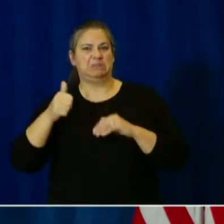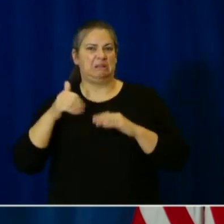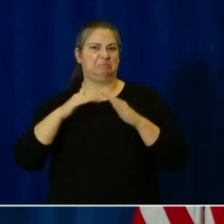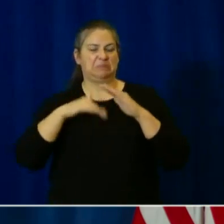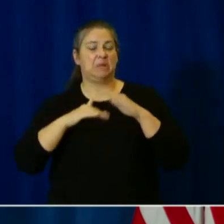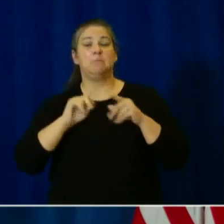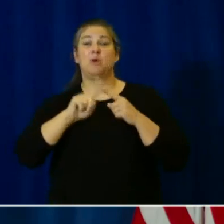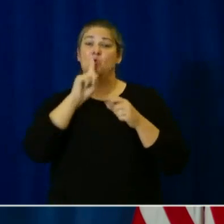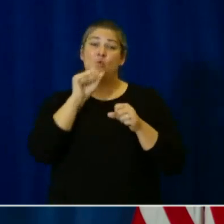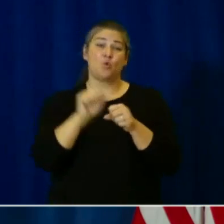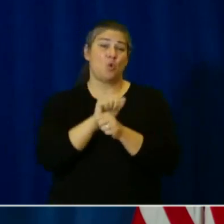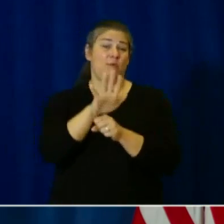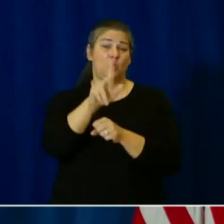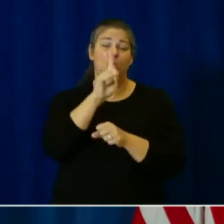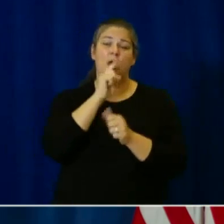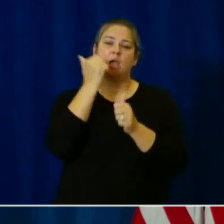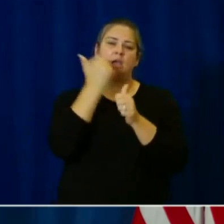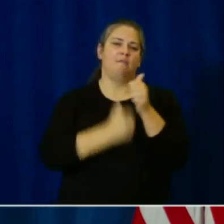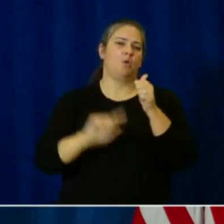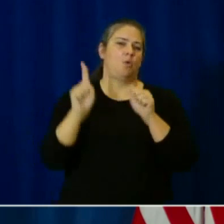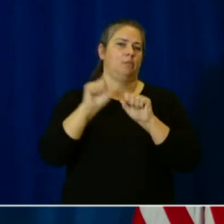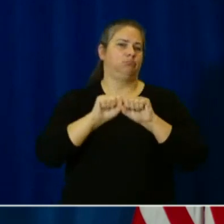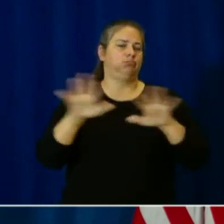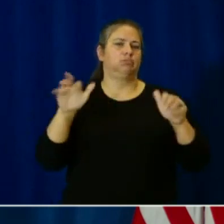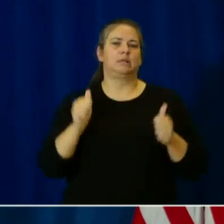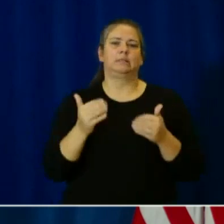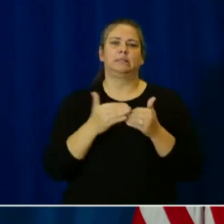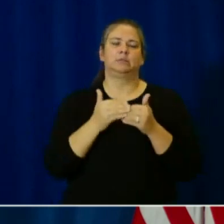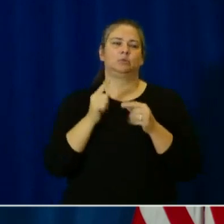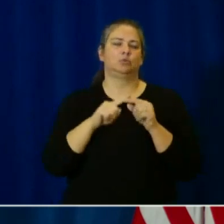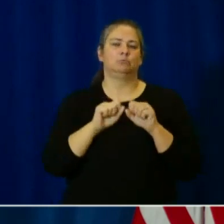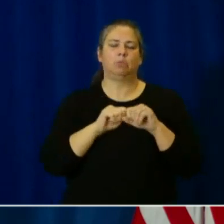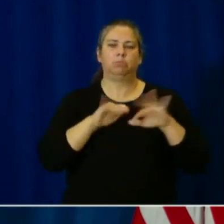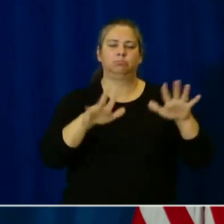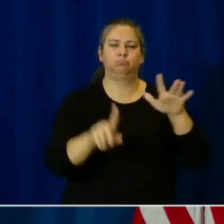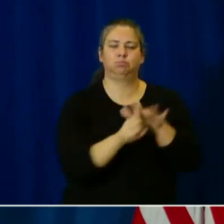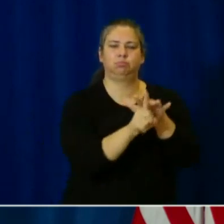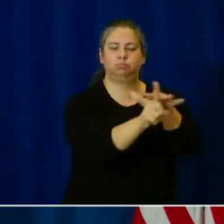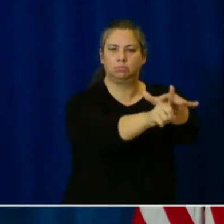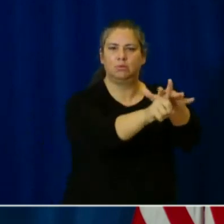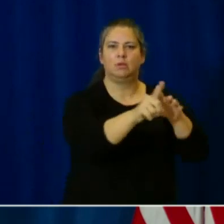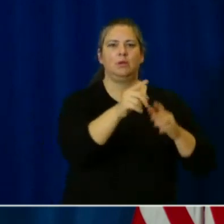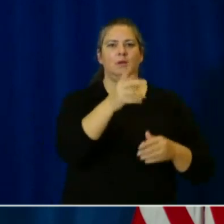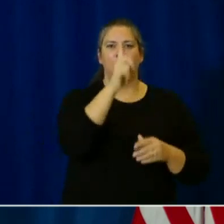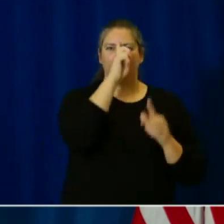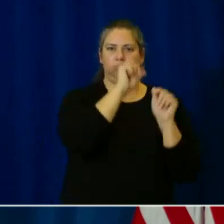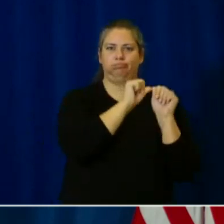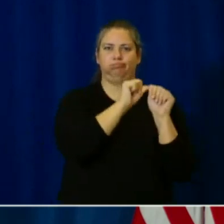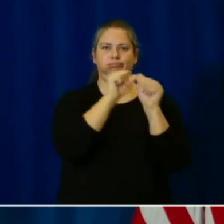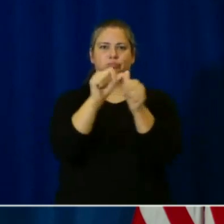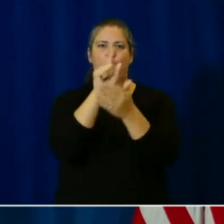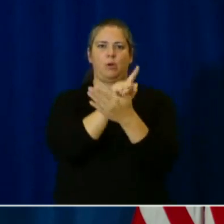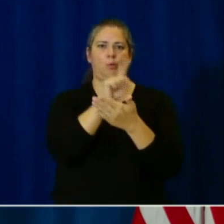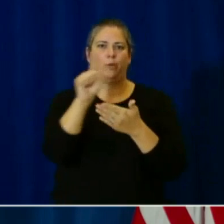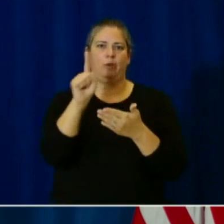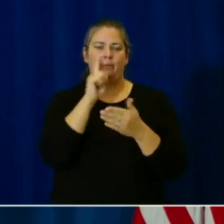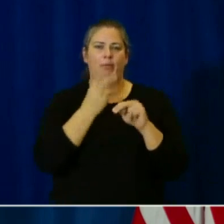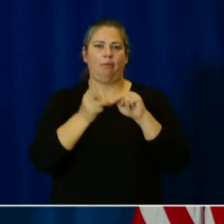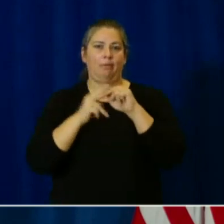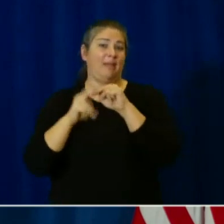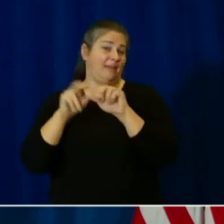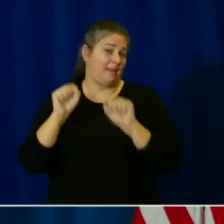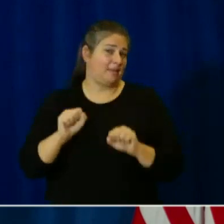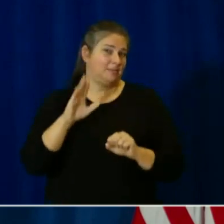it doesn't take much to have an outbreak where we see a county then for about a week in those